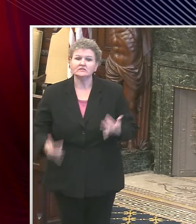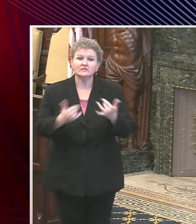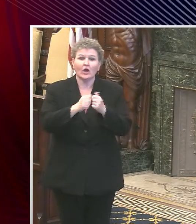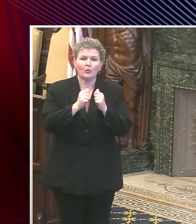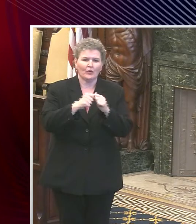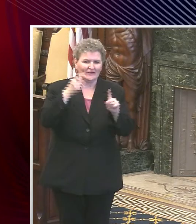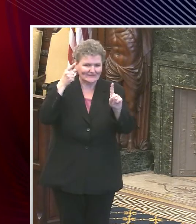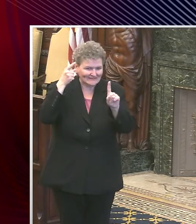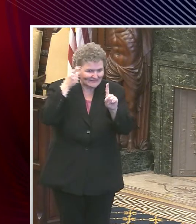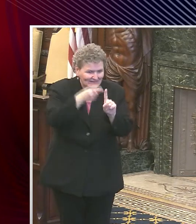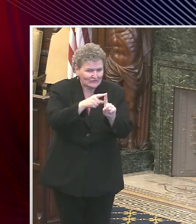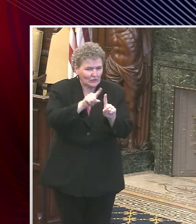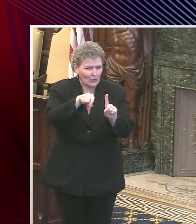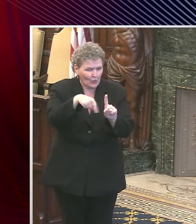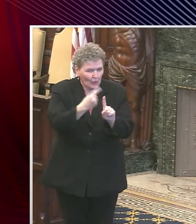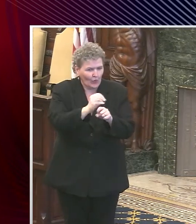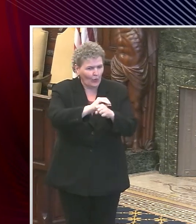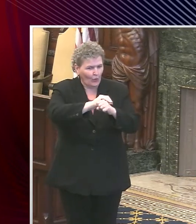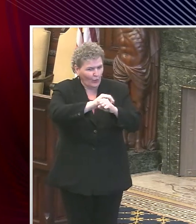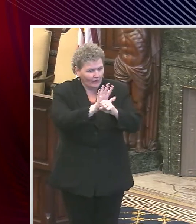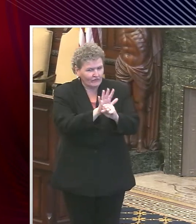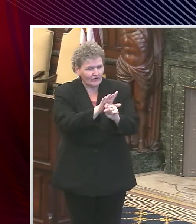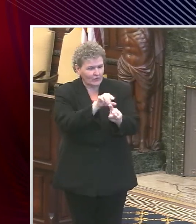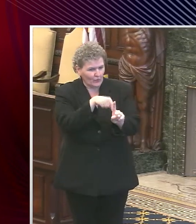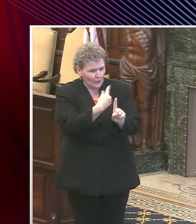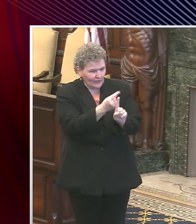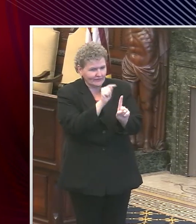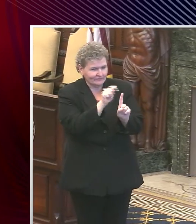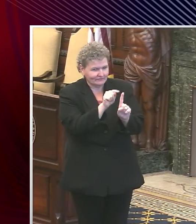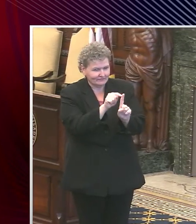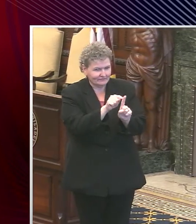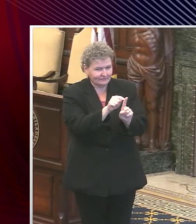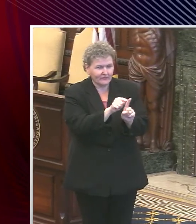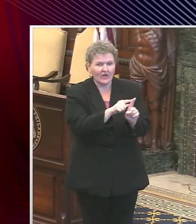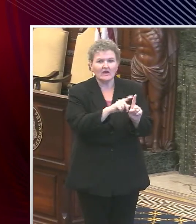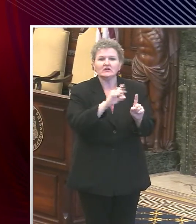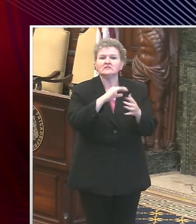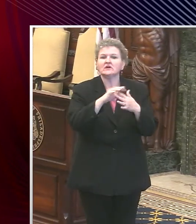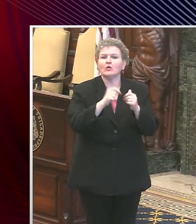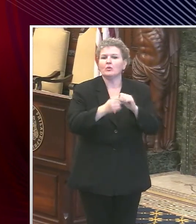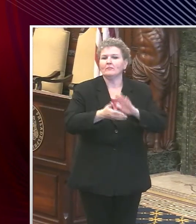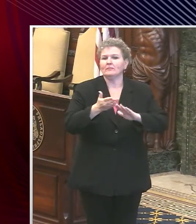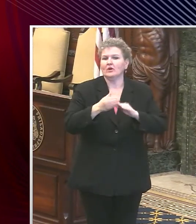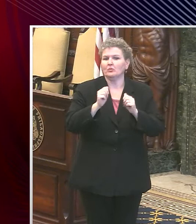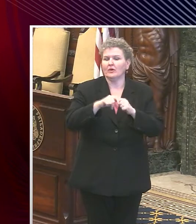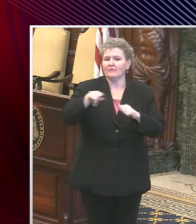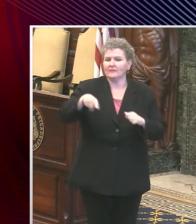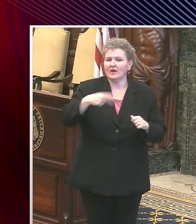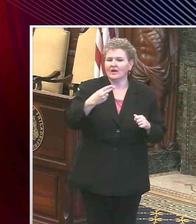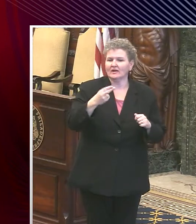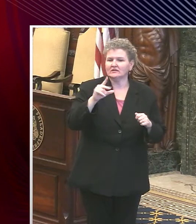topics related to the COVID-19 pandemic, including the launch of PickupPHL.